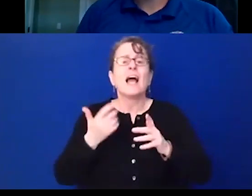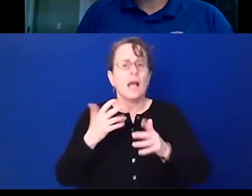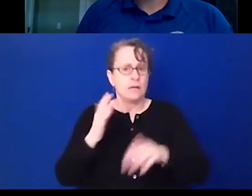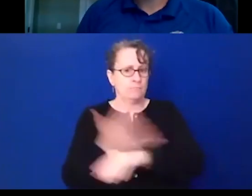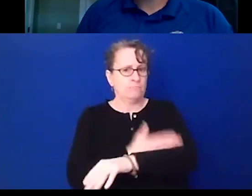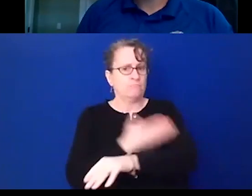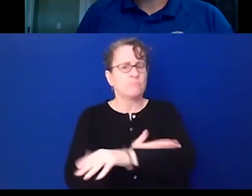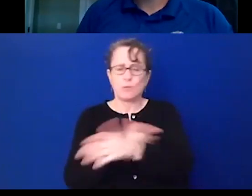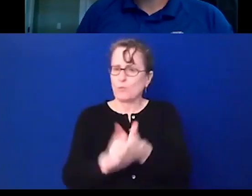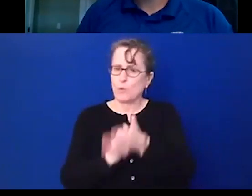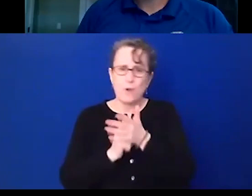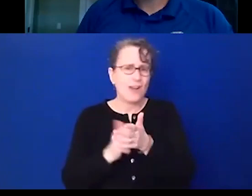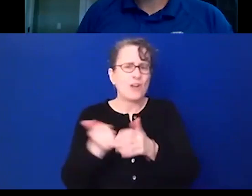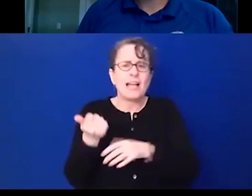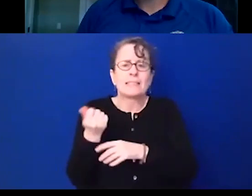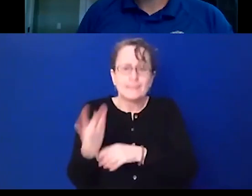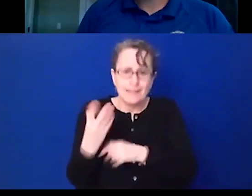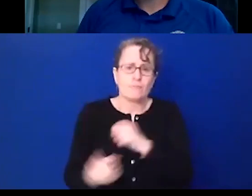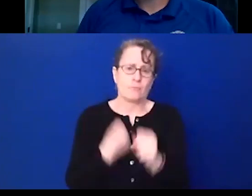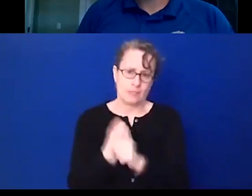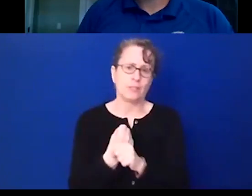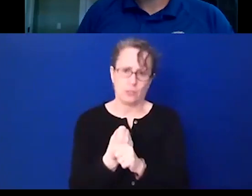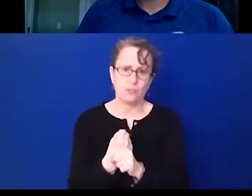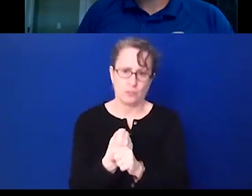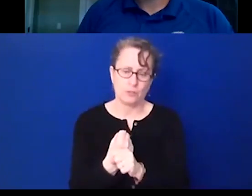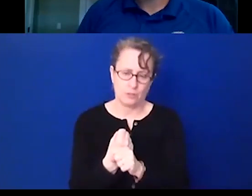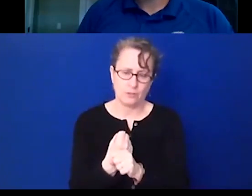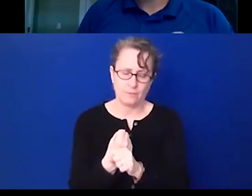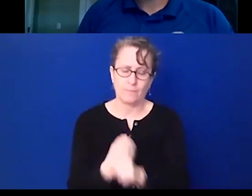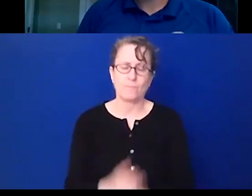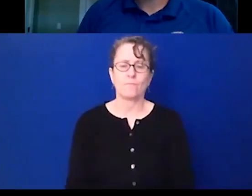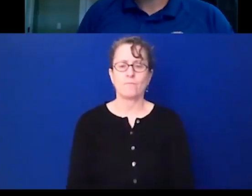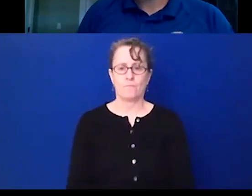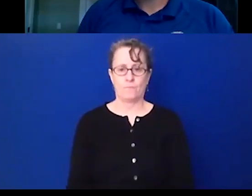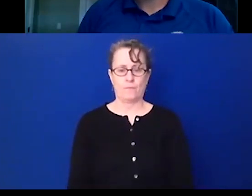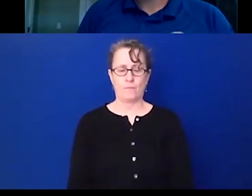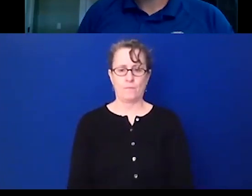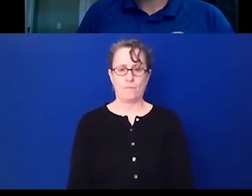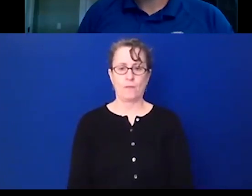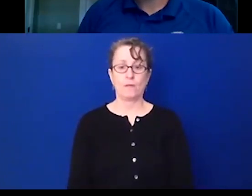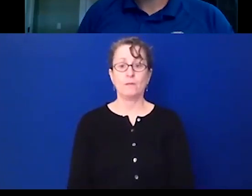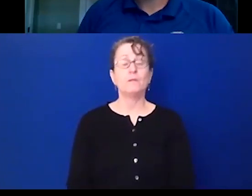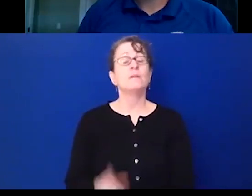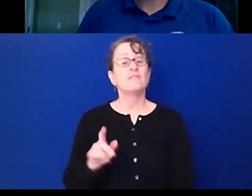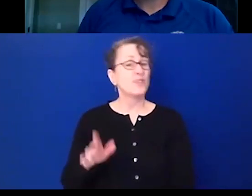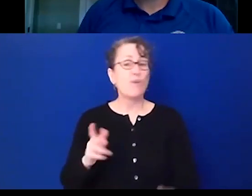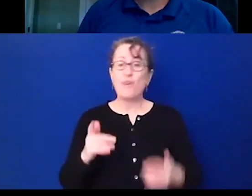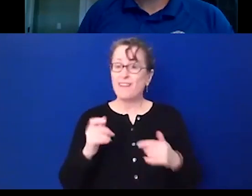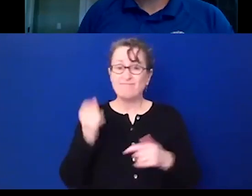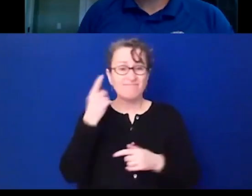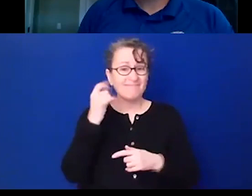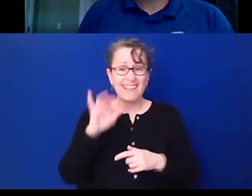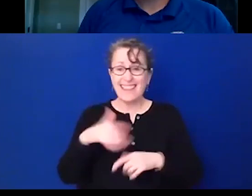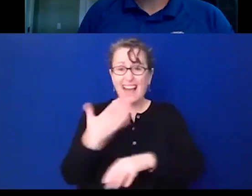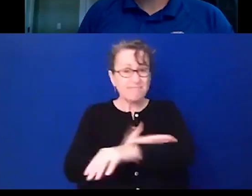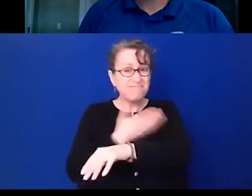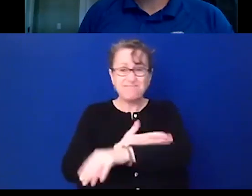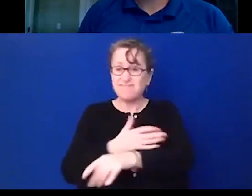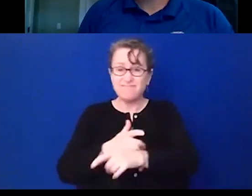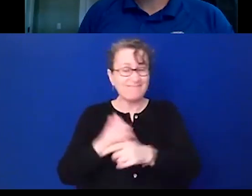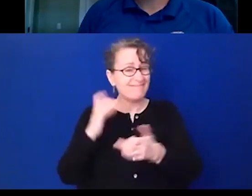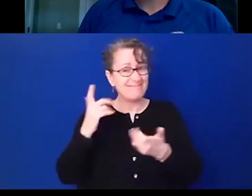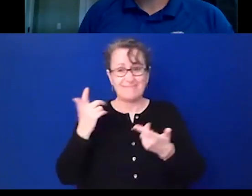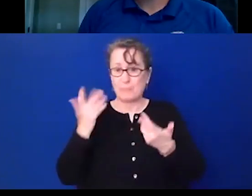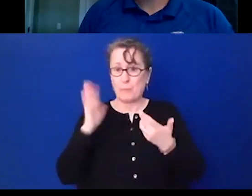begin more actively out there. But in the meantime, because that is a few years away, and because we've got increased